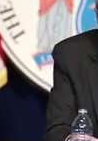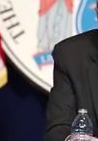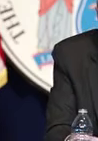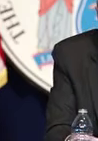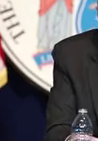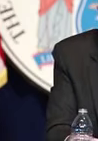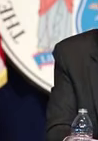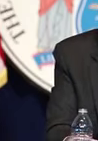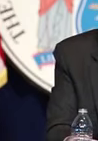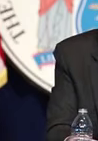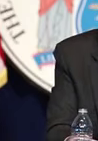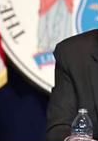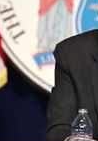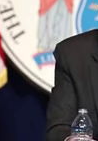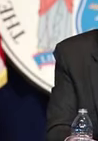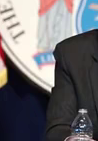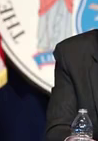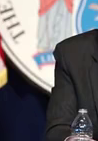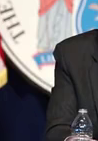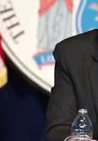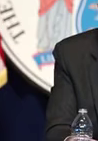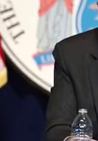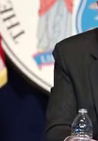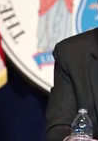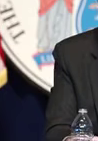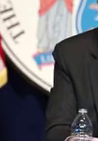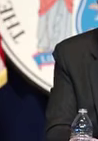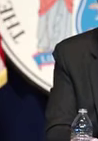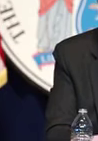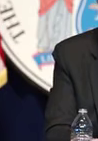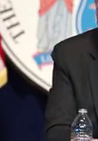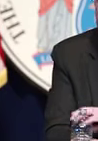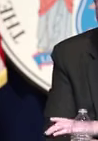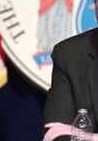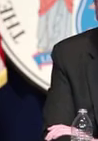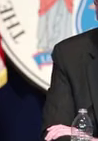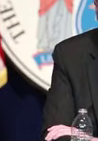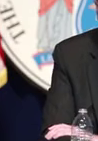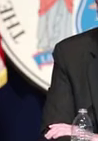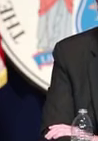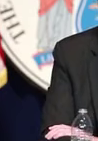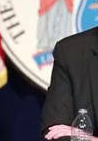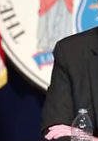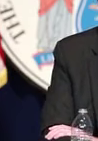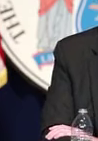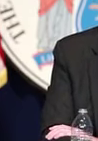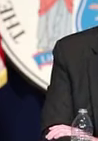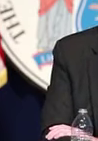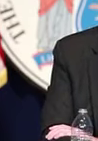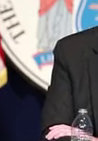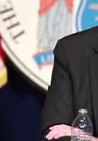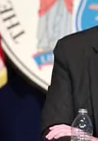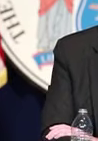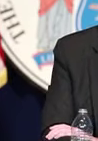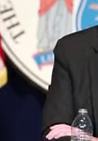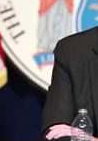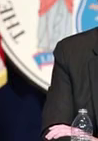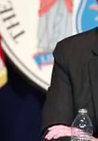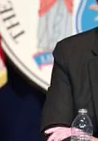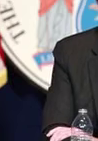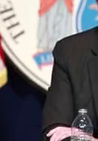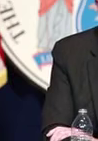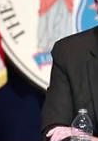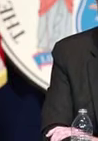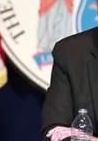overnight, and we're hoping to speak again tomorrow morning. I know there's a lot of legislative activity today where we probably won't be commenting